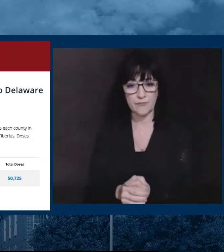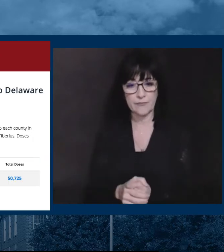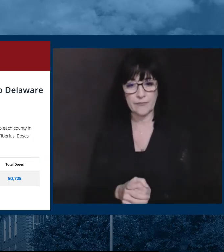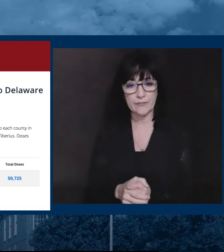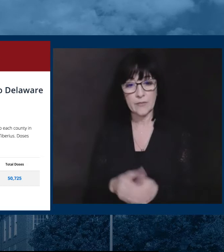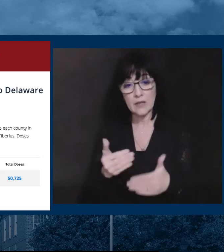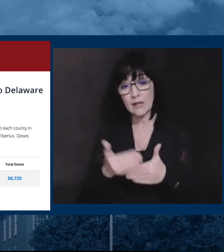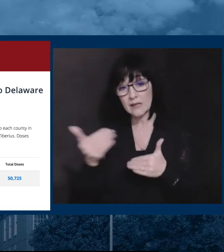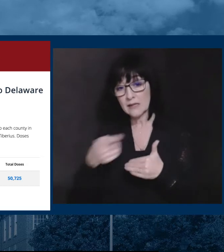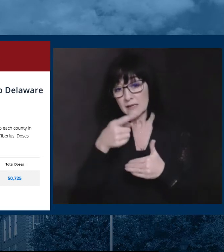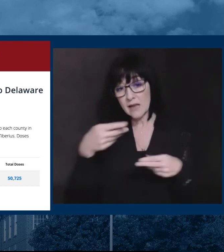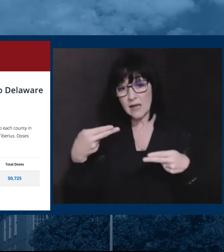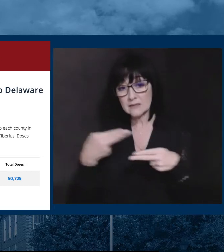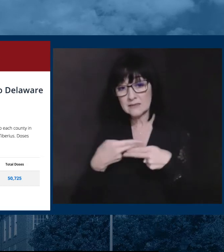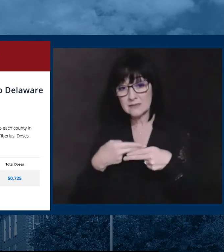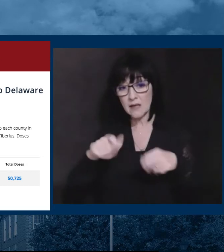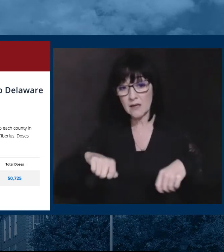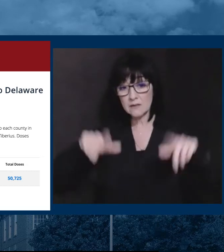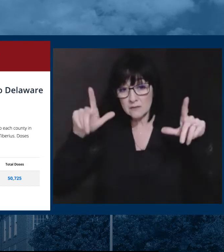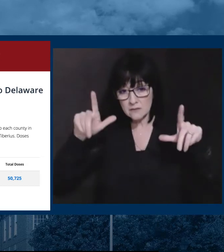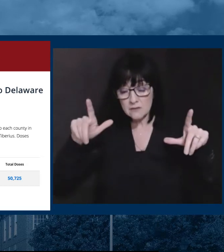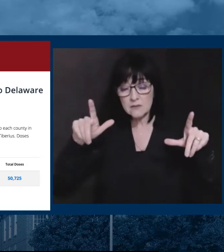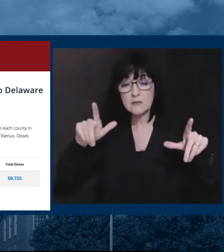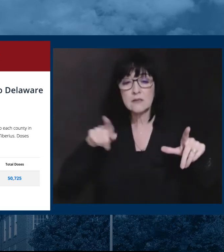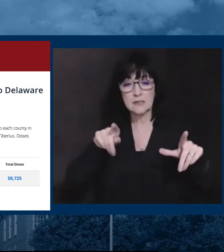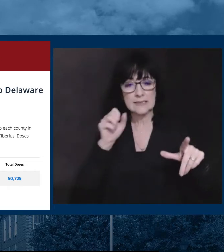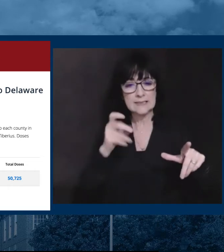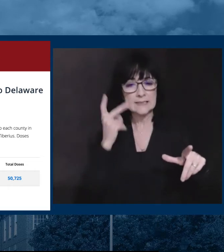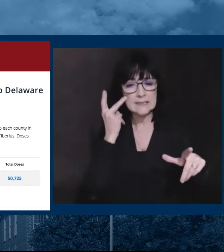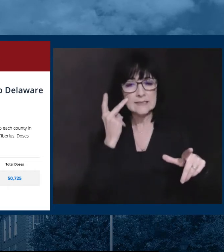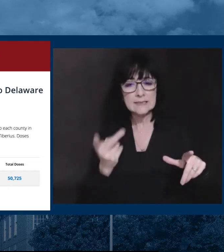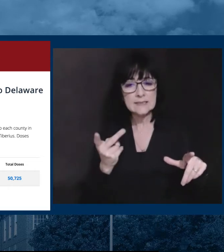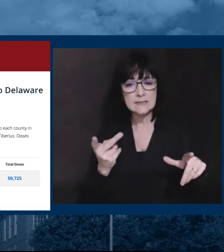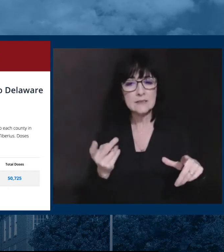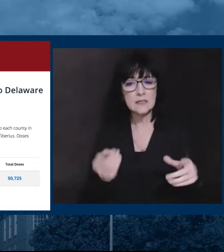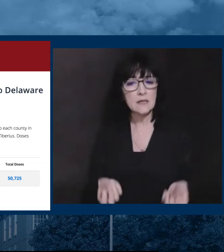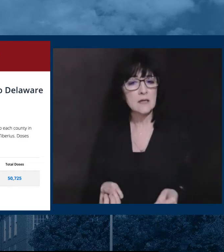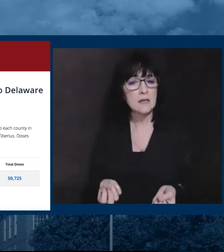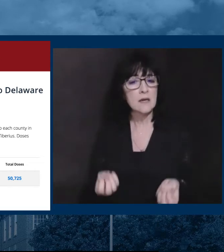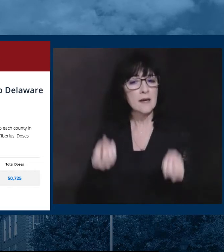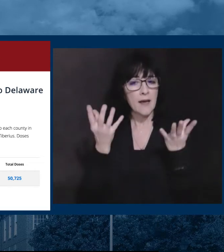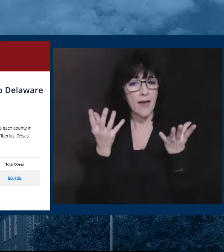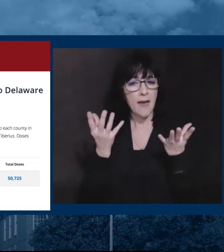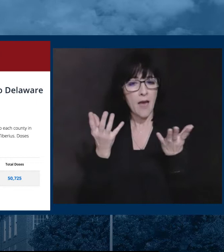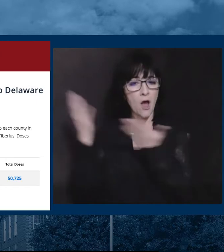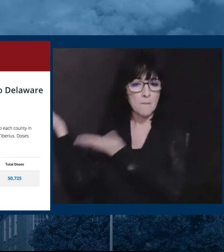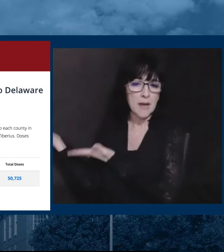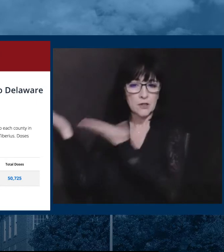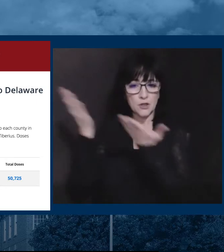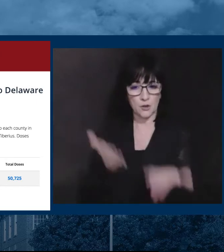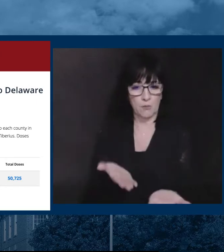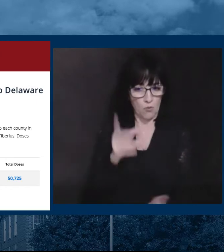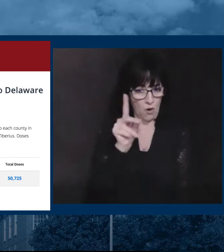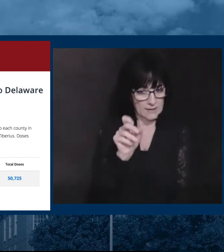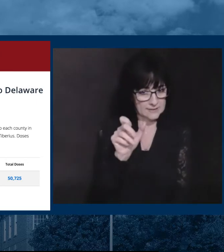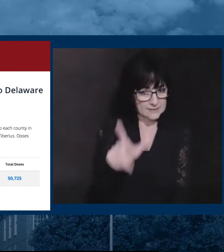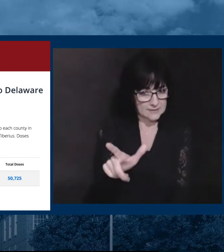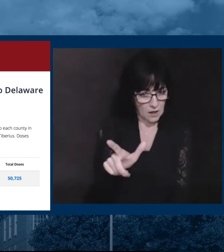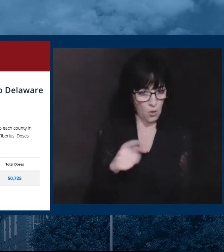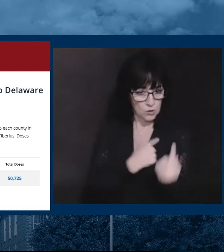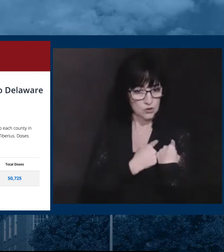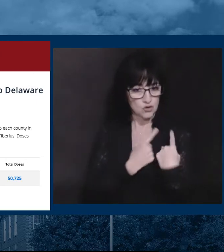is another part of the vaccine tracker, you can see how much vaccine has made it into the state of Delaware so far.